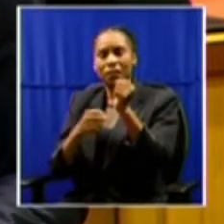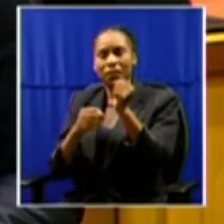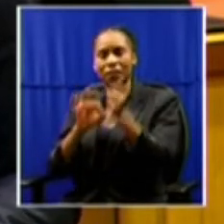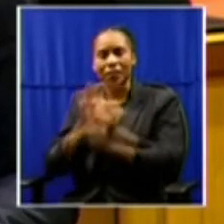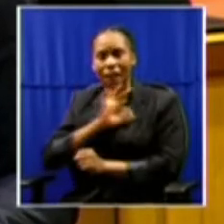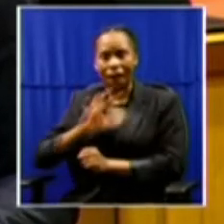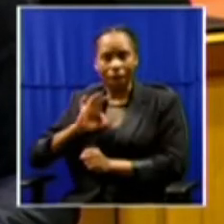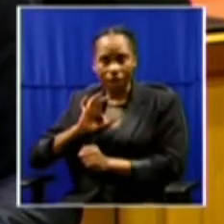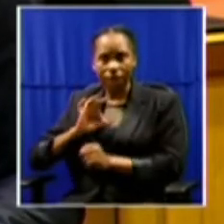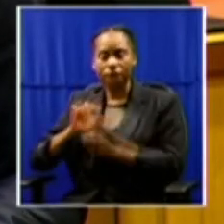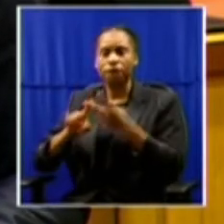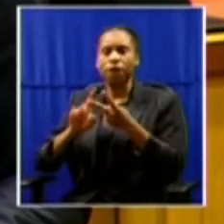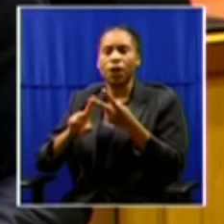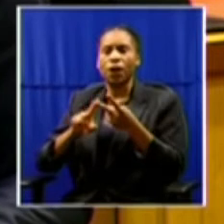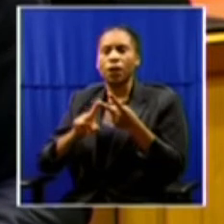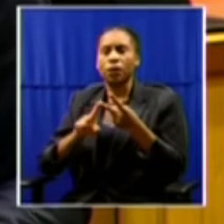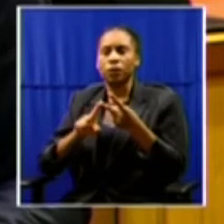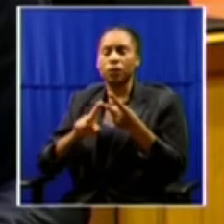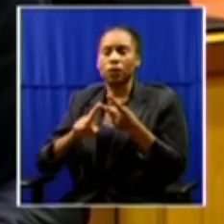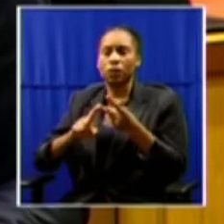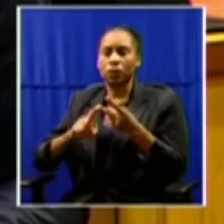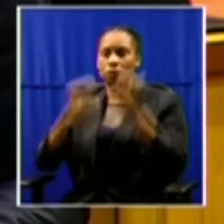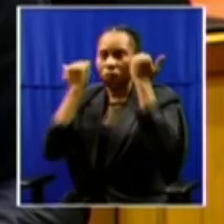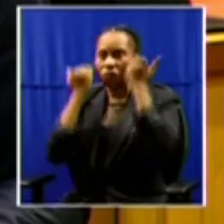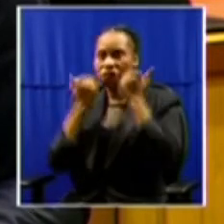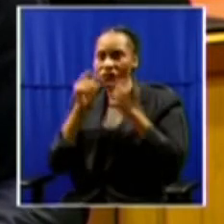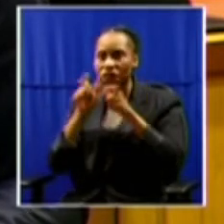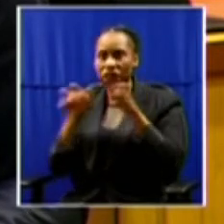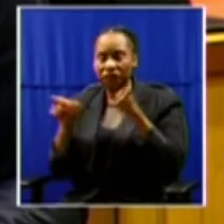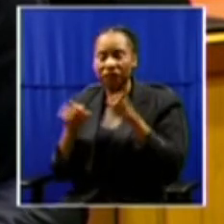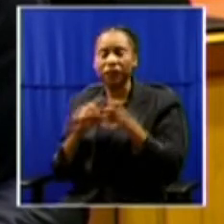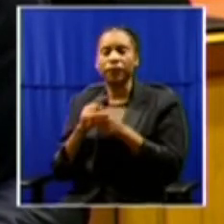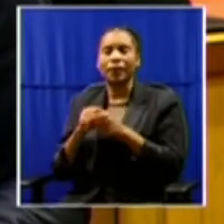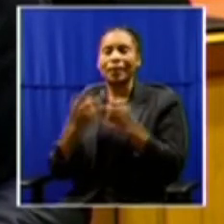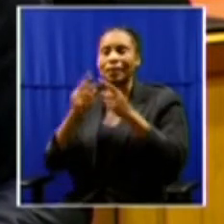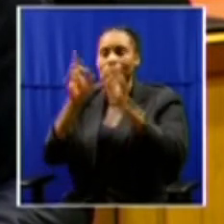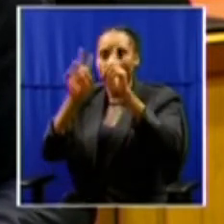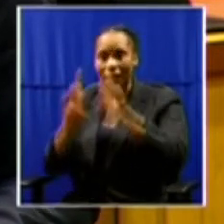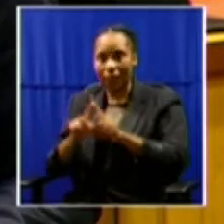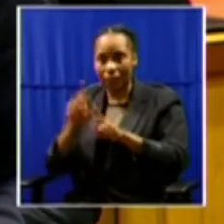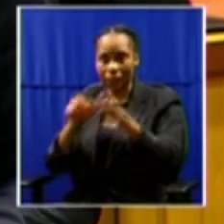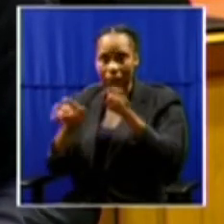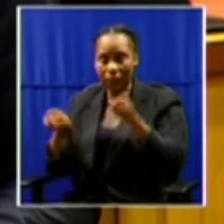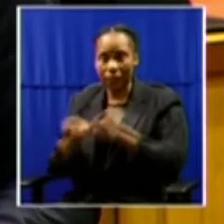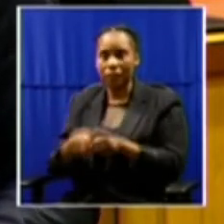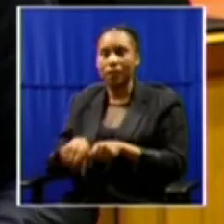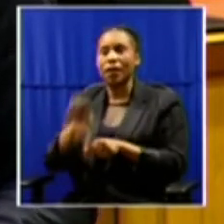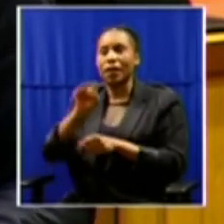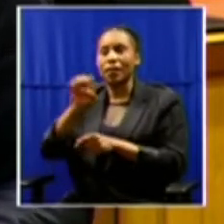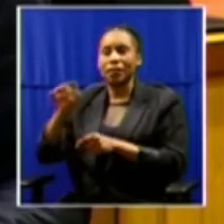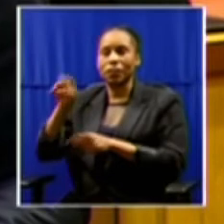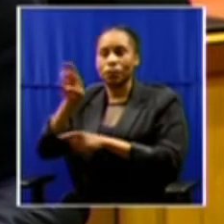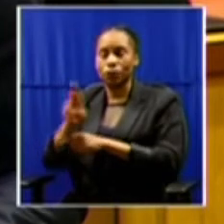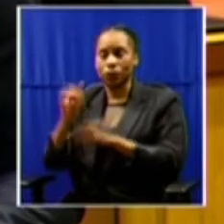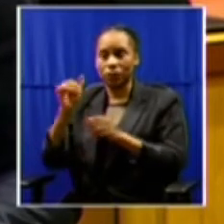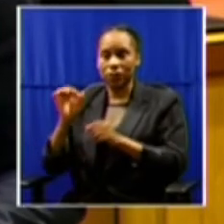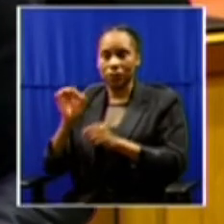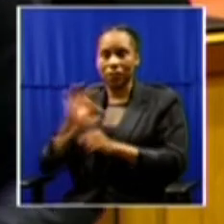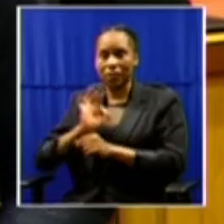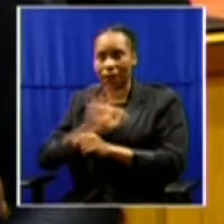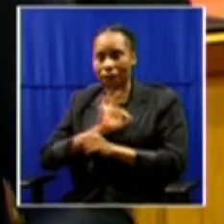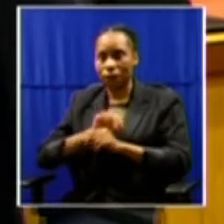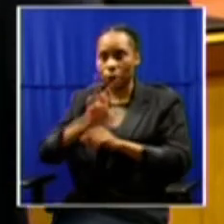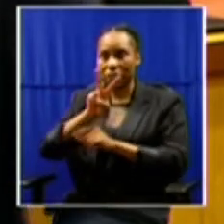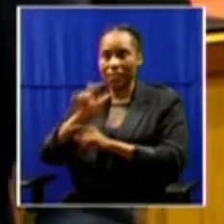state advocates, and specialized investigators, and 26 SSSU staff,